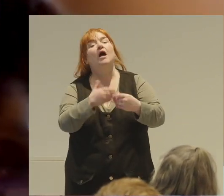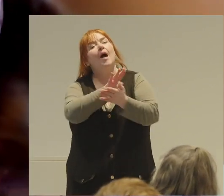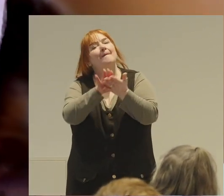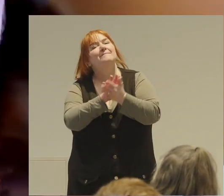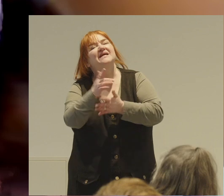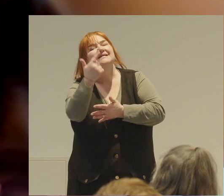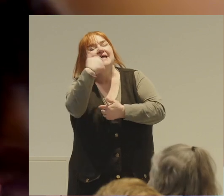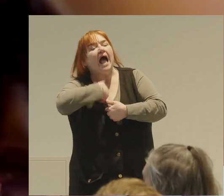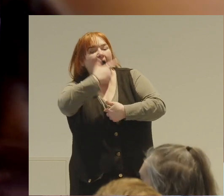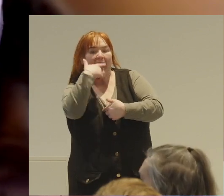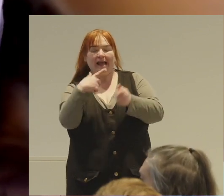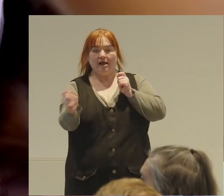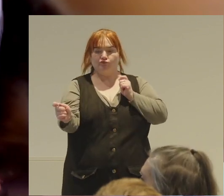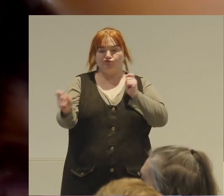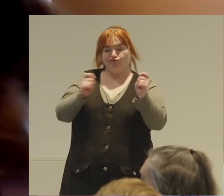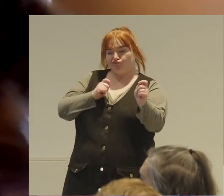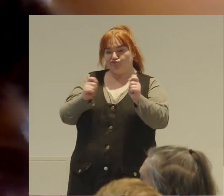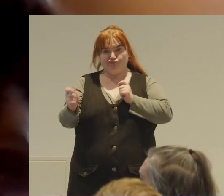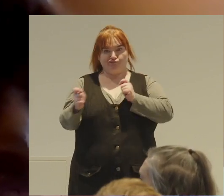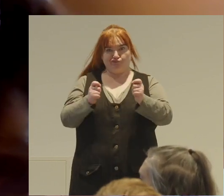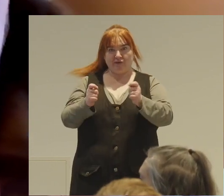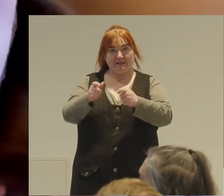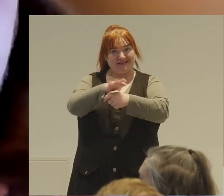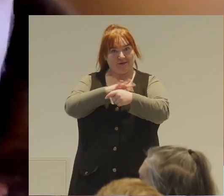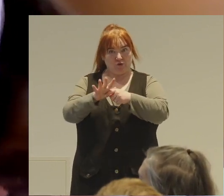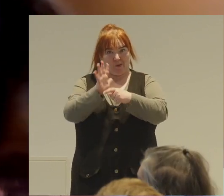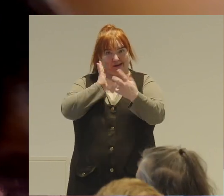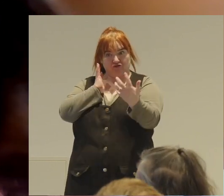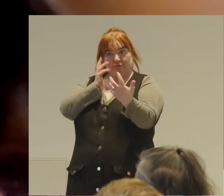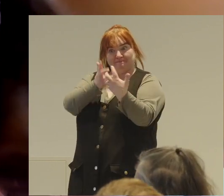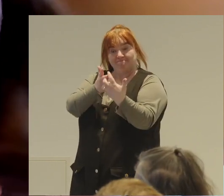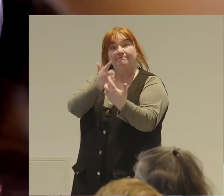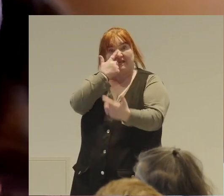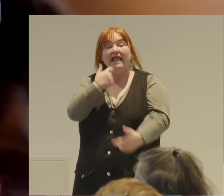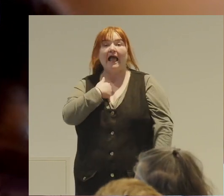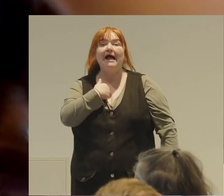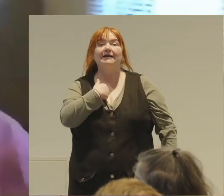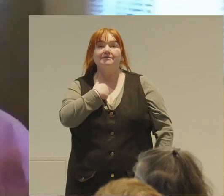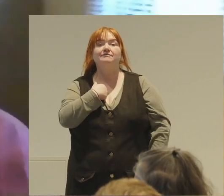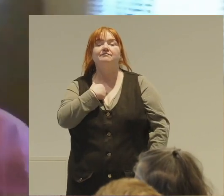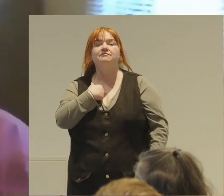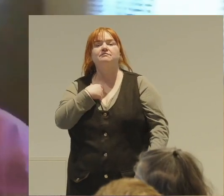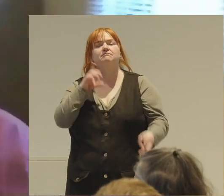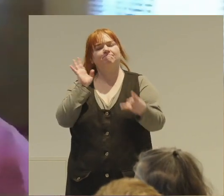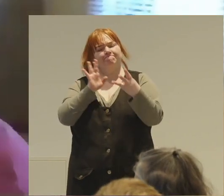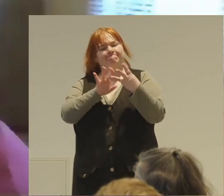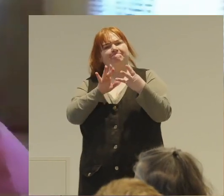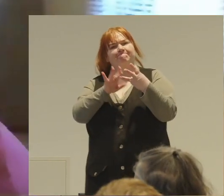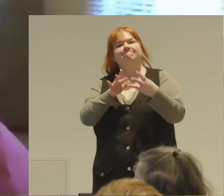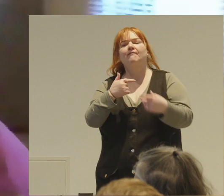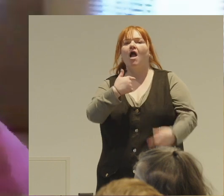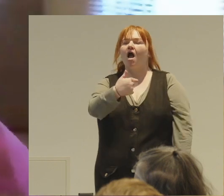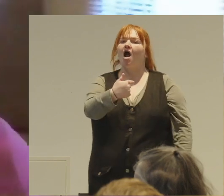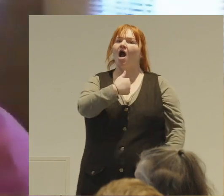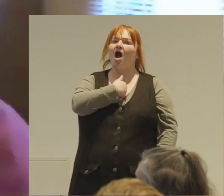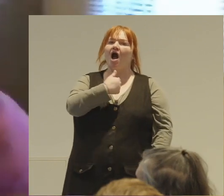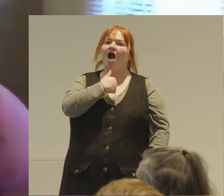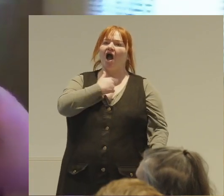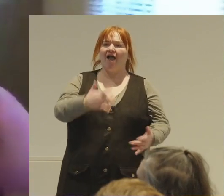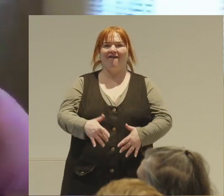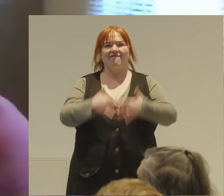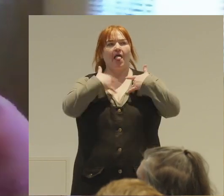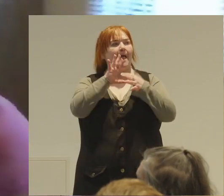can change and adapt to my environment. I would say that I